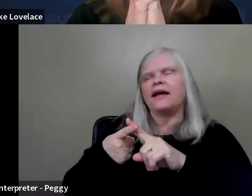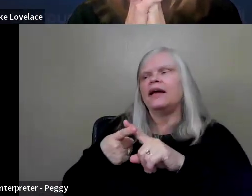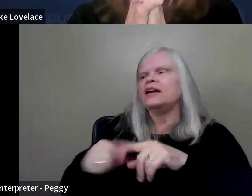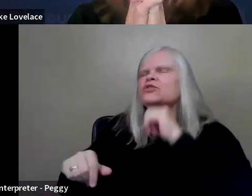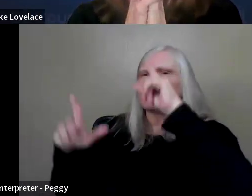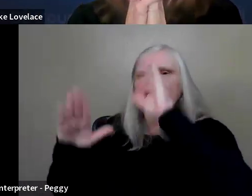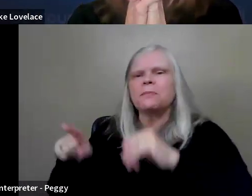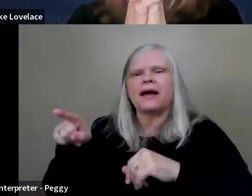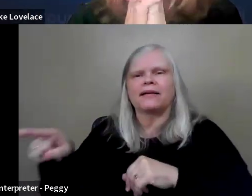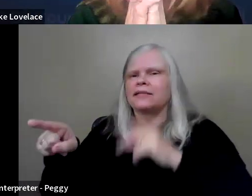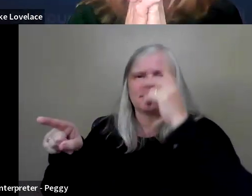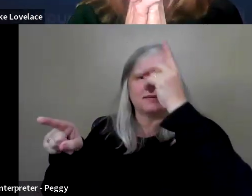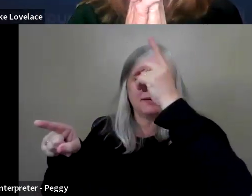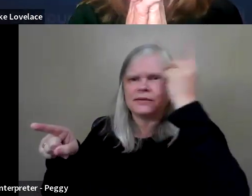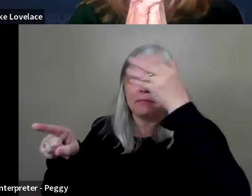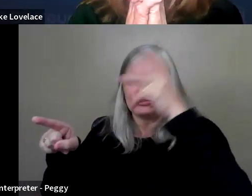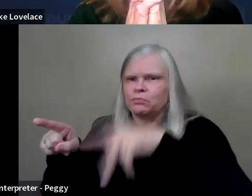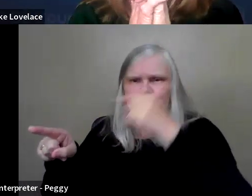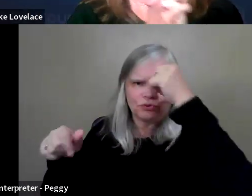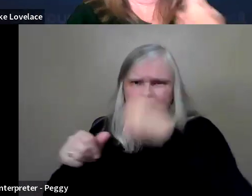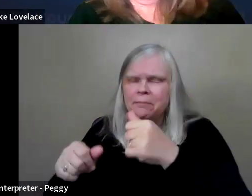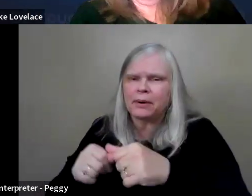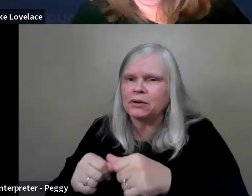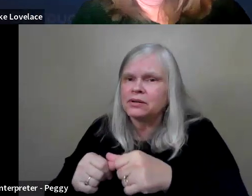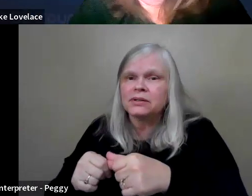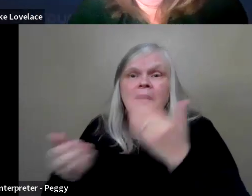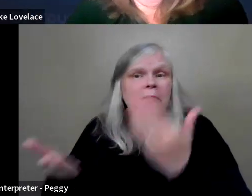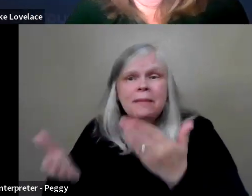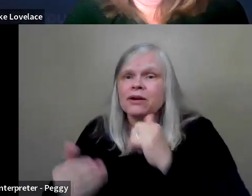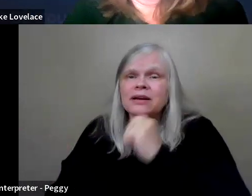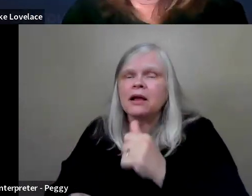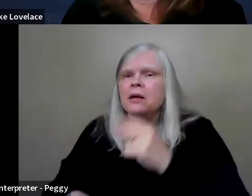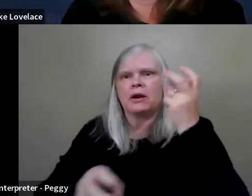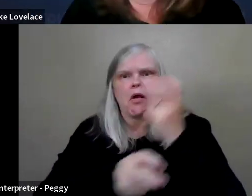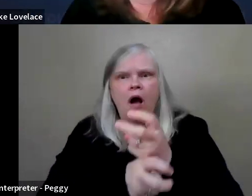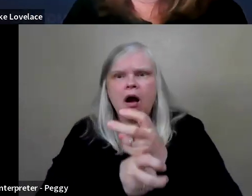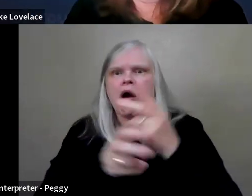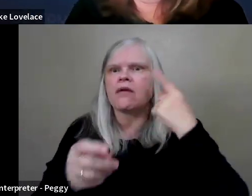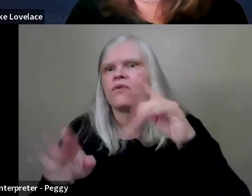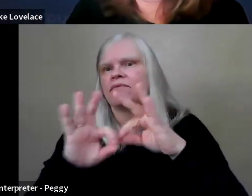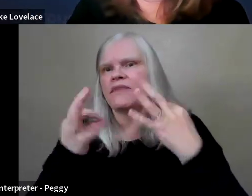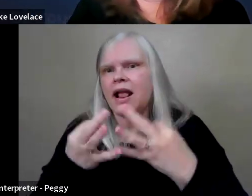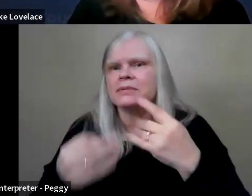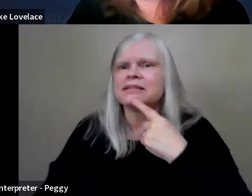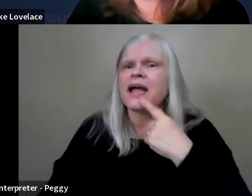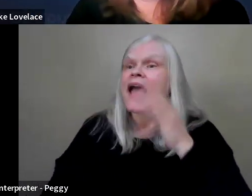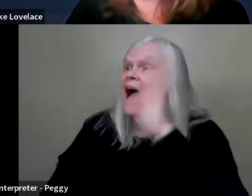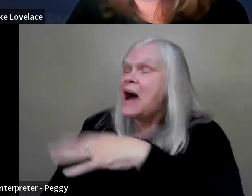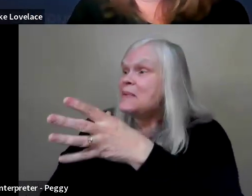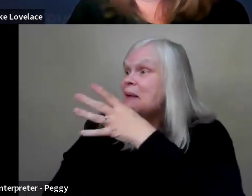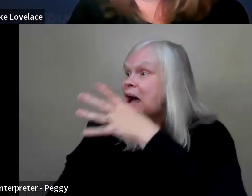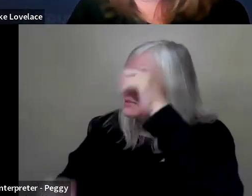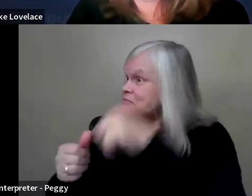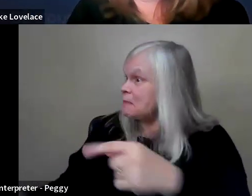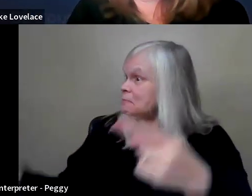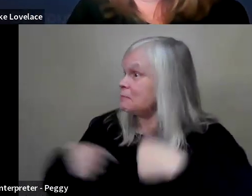remember. They may not remember. It's really hard for families with loved ones to not say, "Mom, do you remember